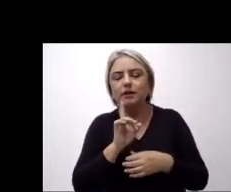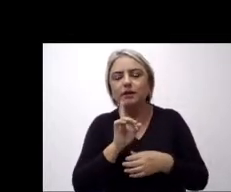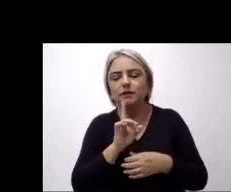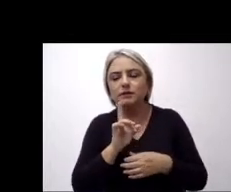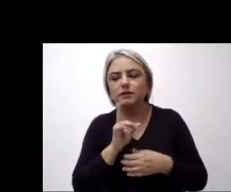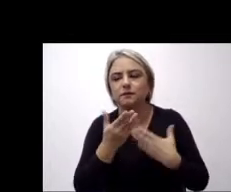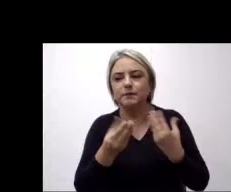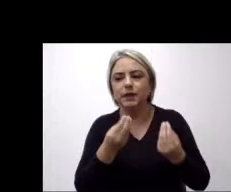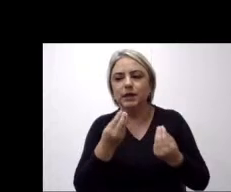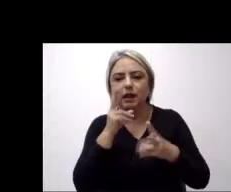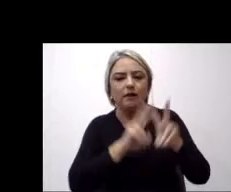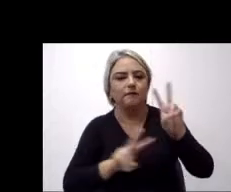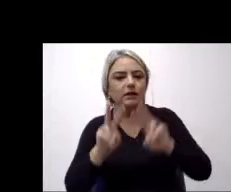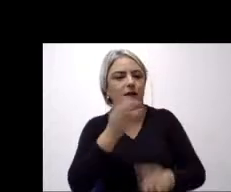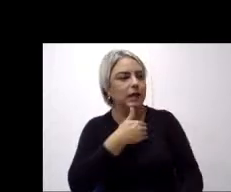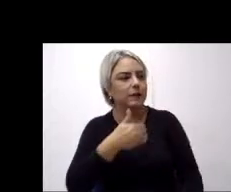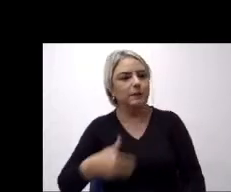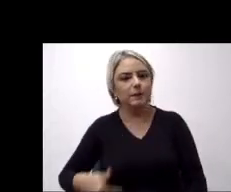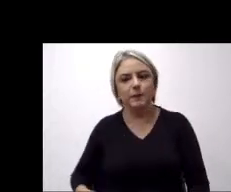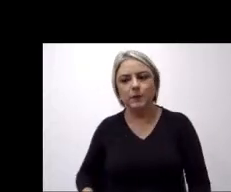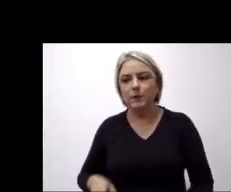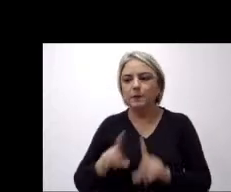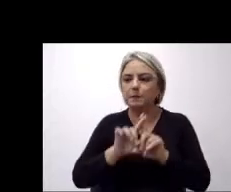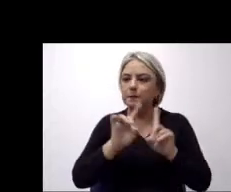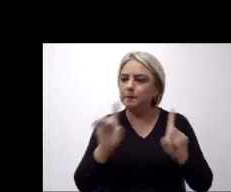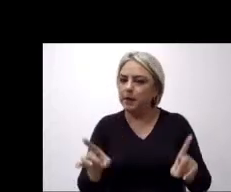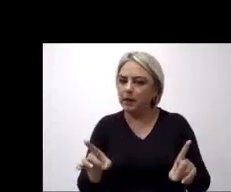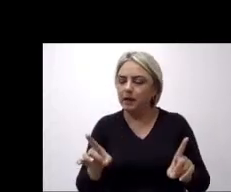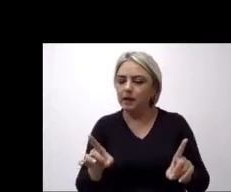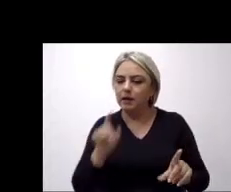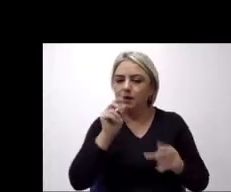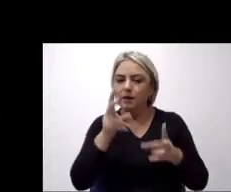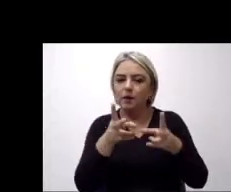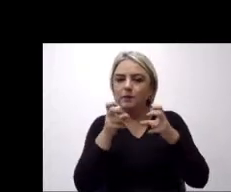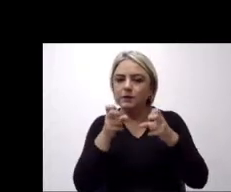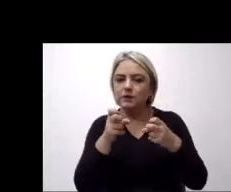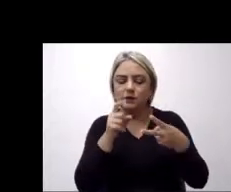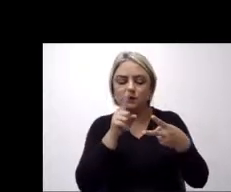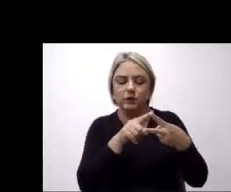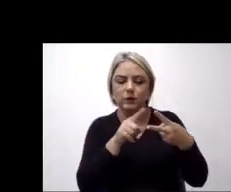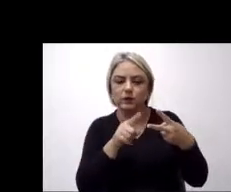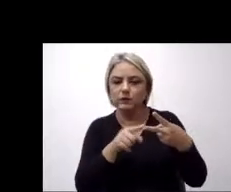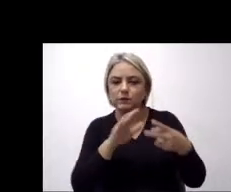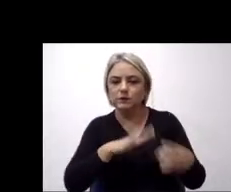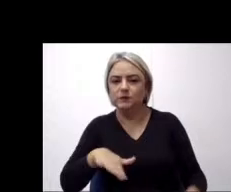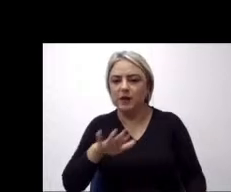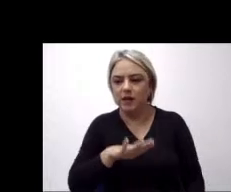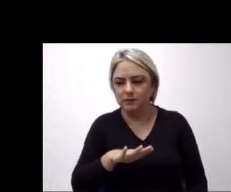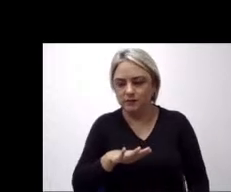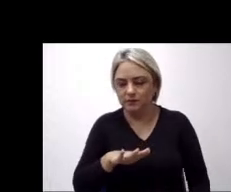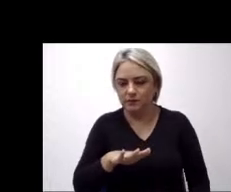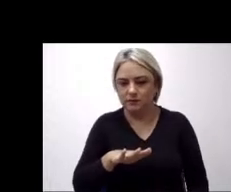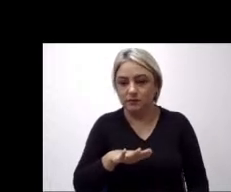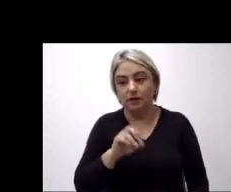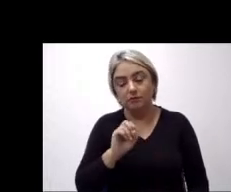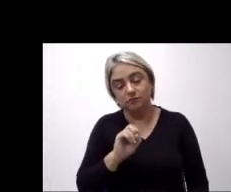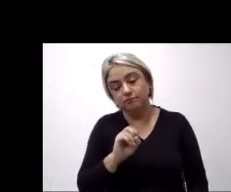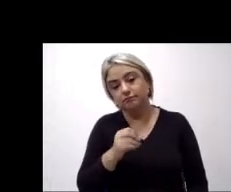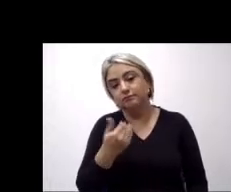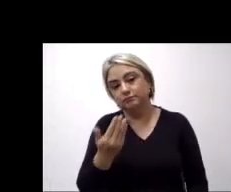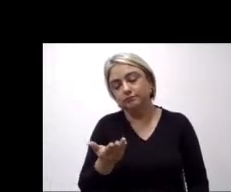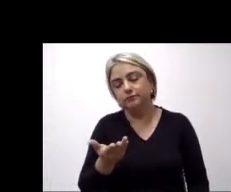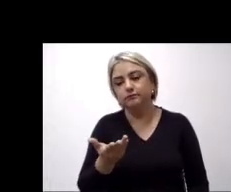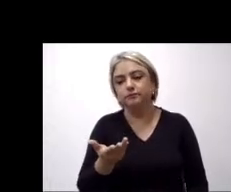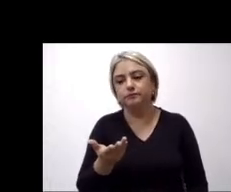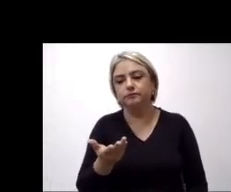visibility, but what I observe is 2 kinds of space, even if there is probably